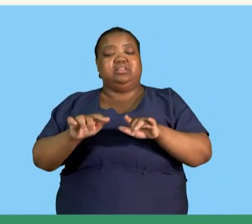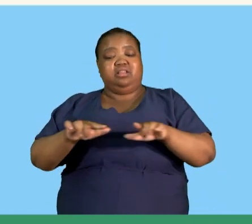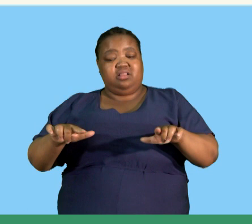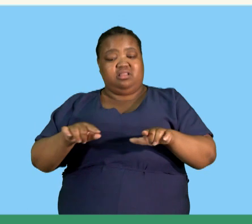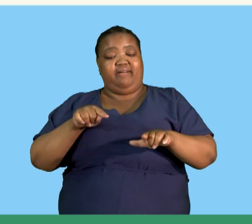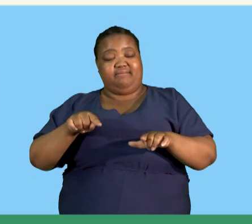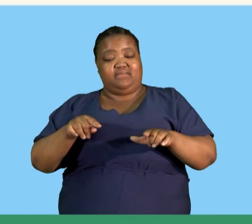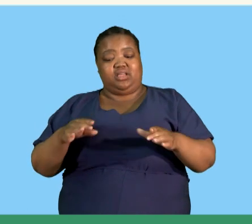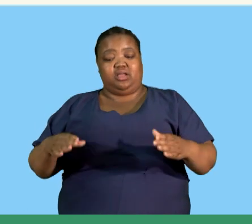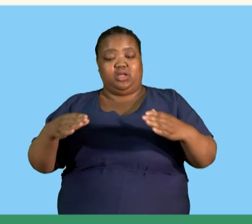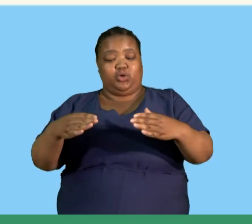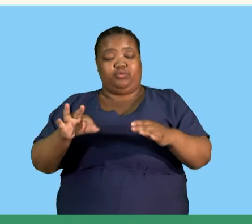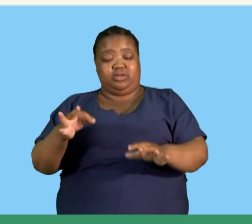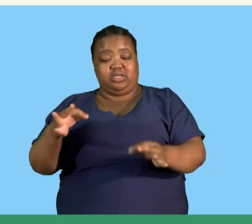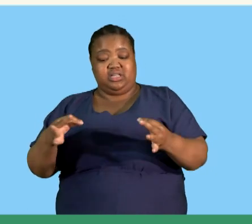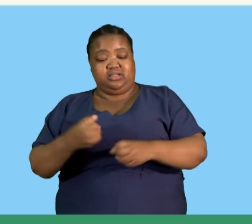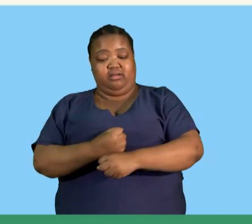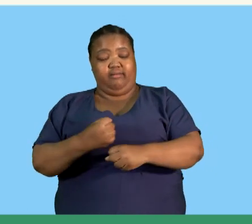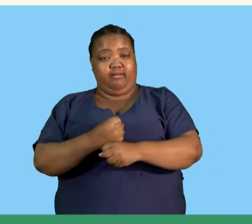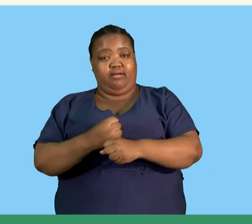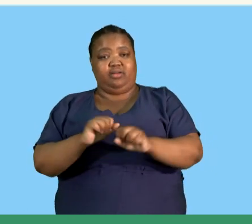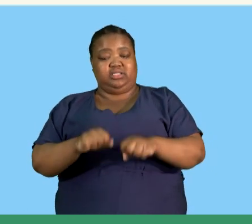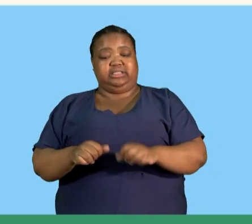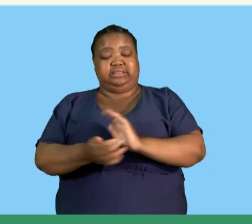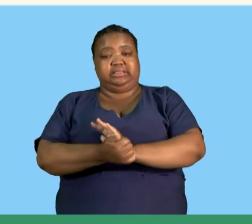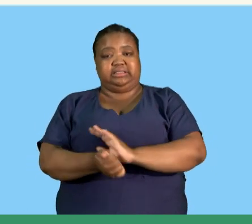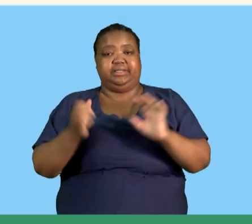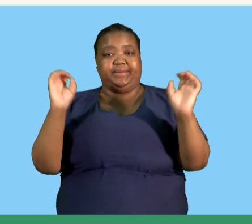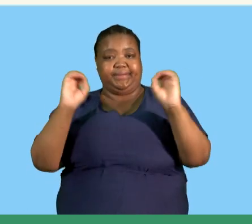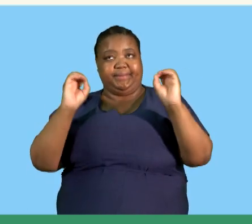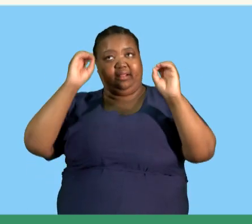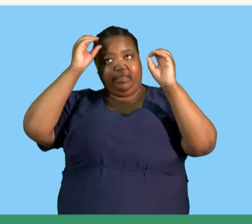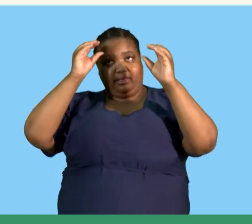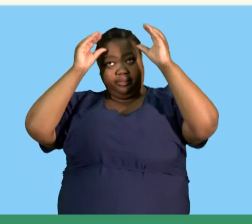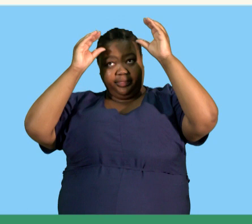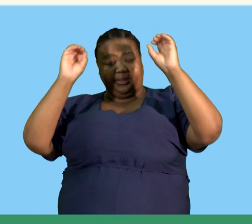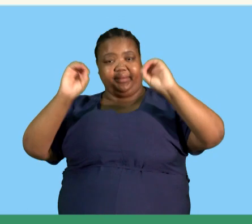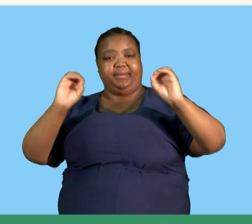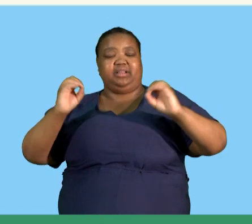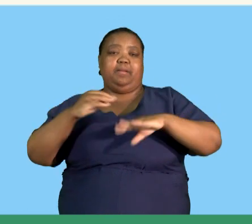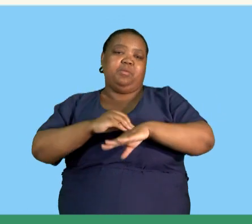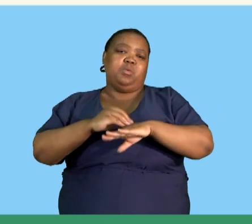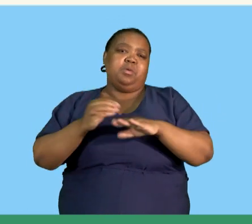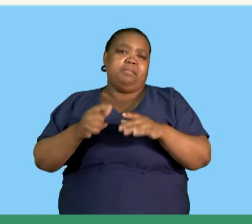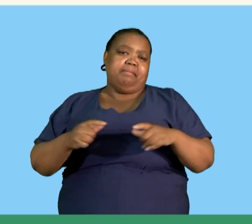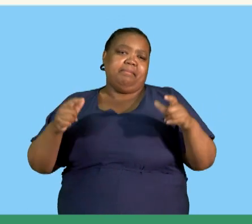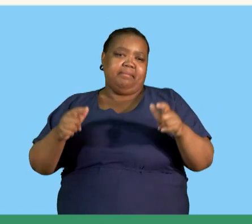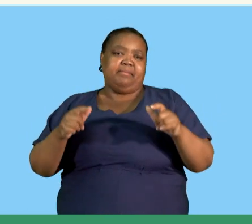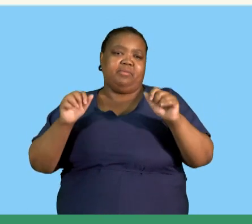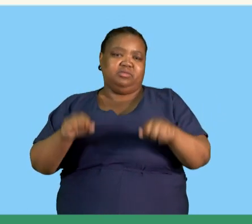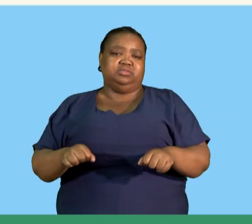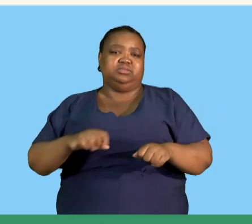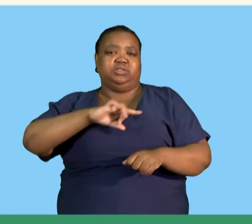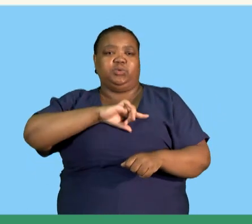level and the knowledge of the group working on the analysis. So if they lack the skill, if they don't have the knowledge, so it becomes a big